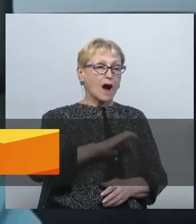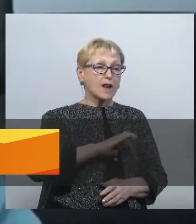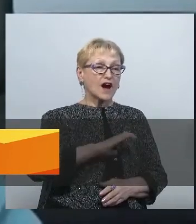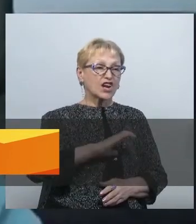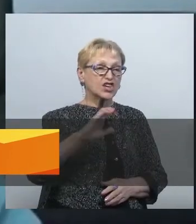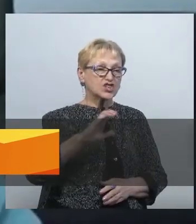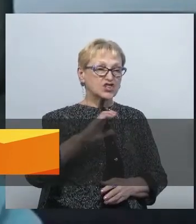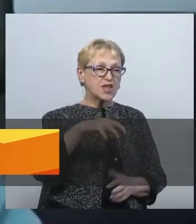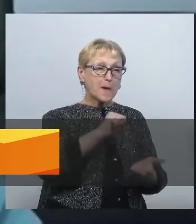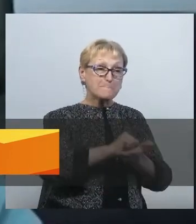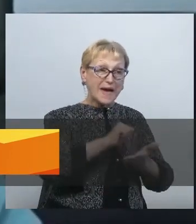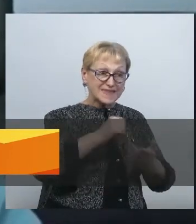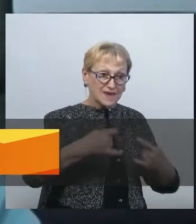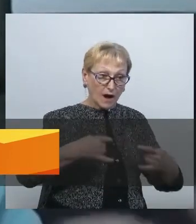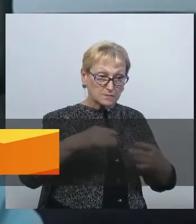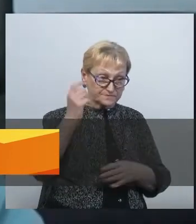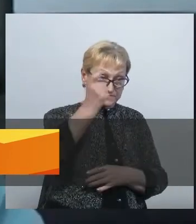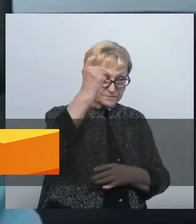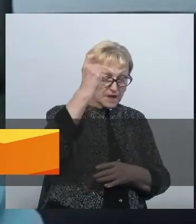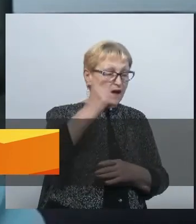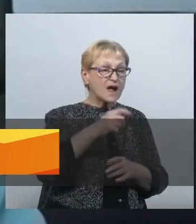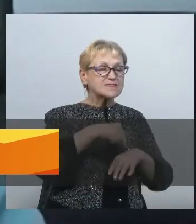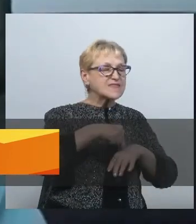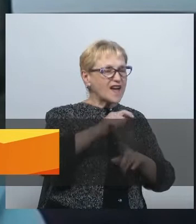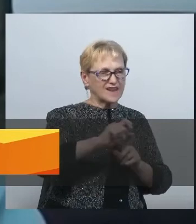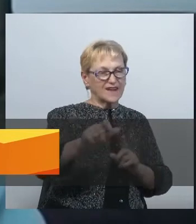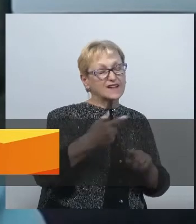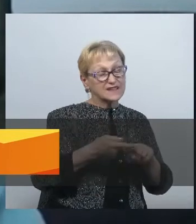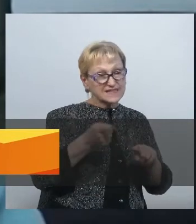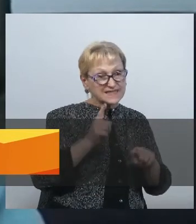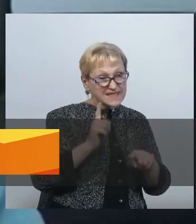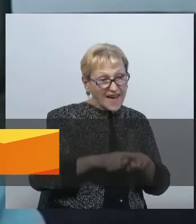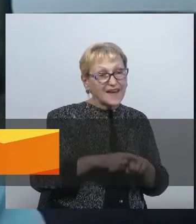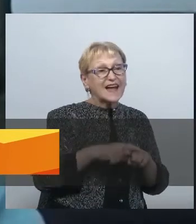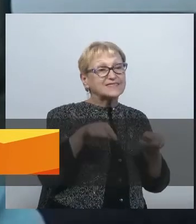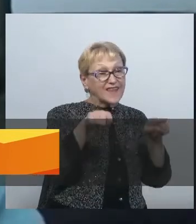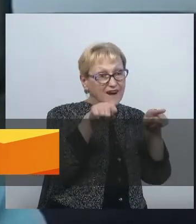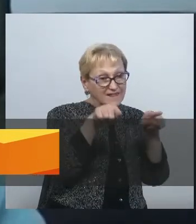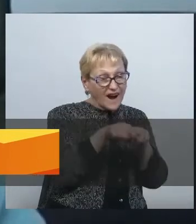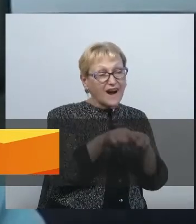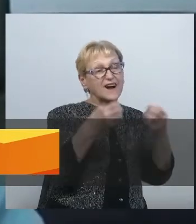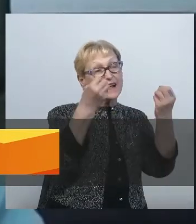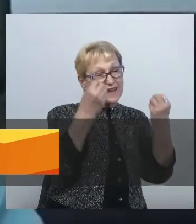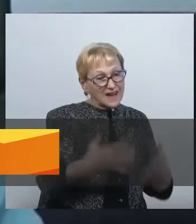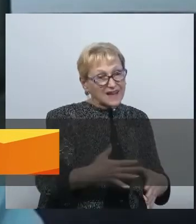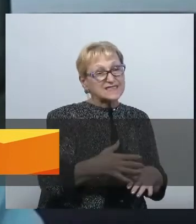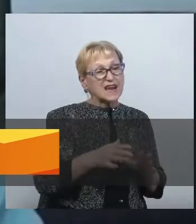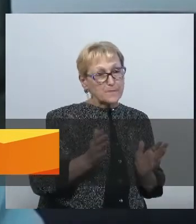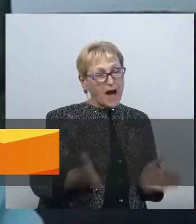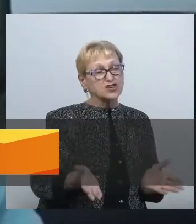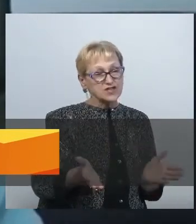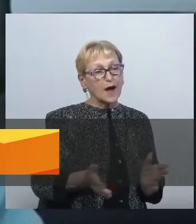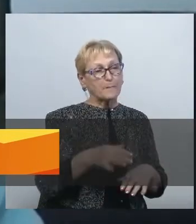state. The media that belong to oligarchs, they don't react to decisions by the self-regulation